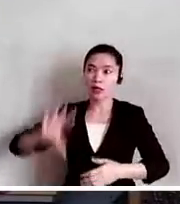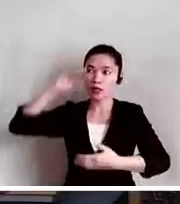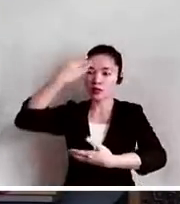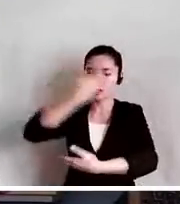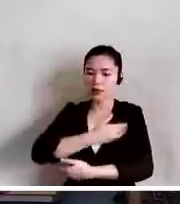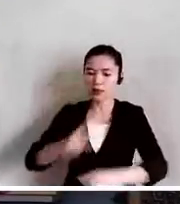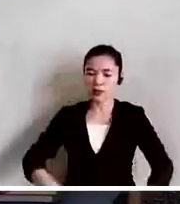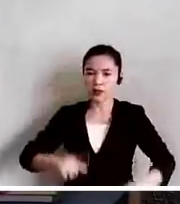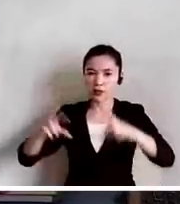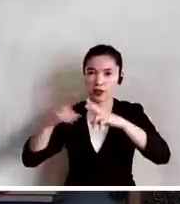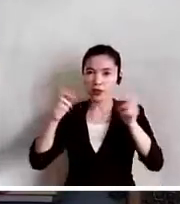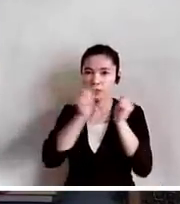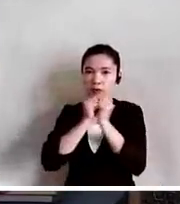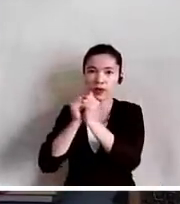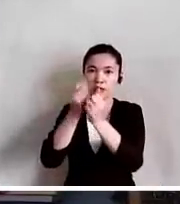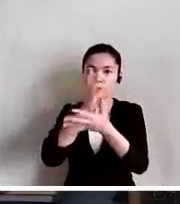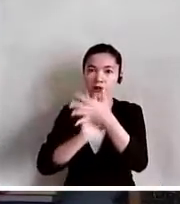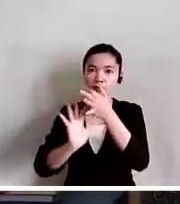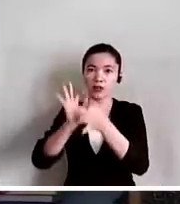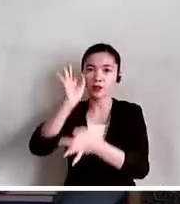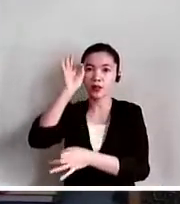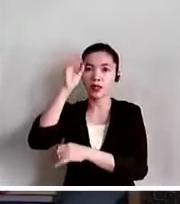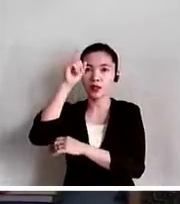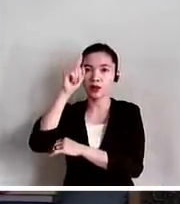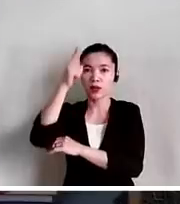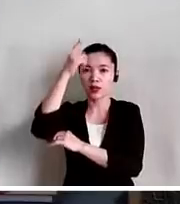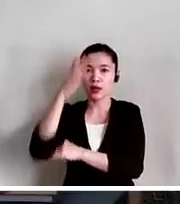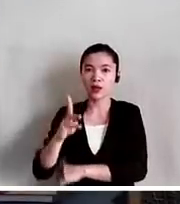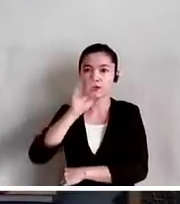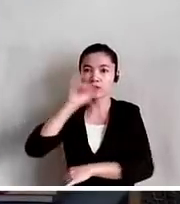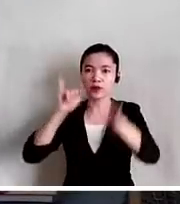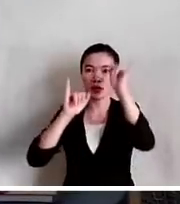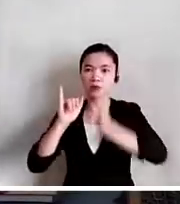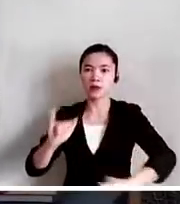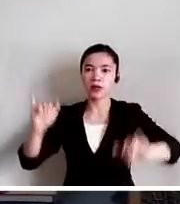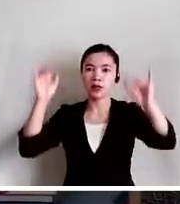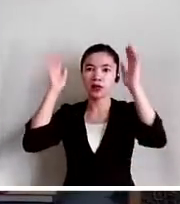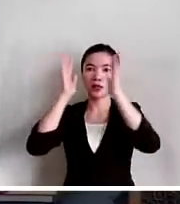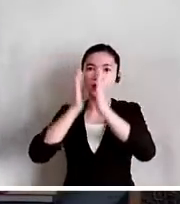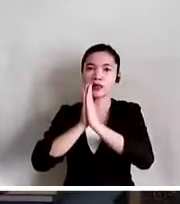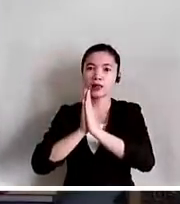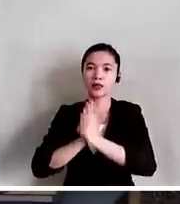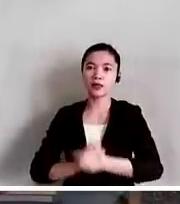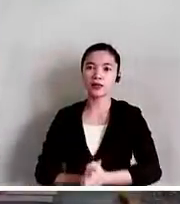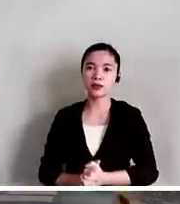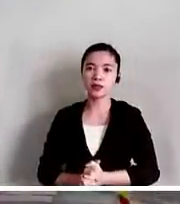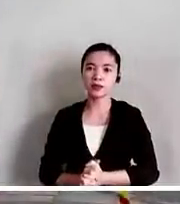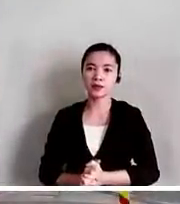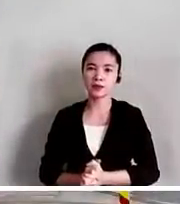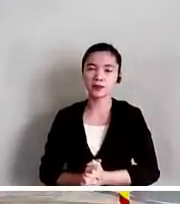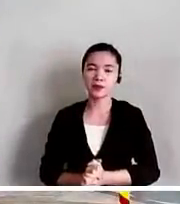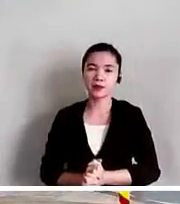you in the unity of the Holy Spirit, one God, forever and ever. Amen.